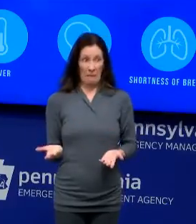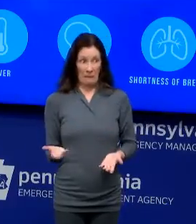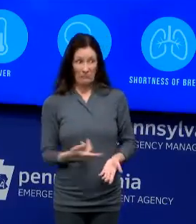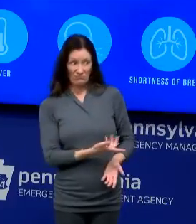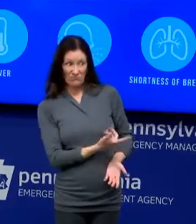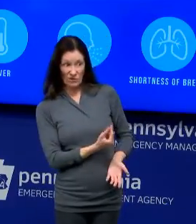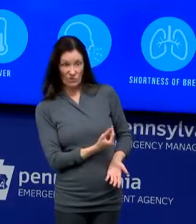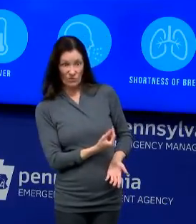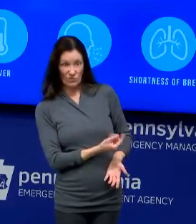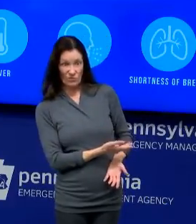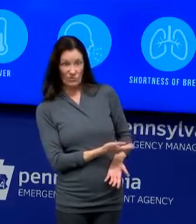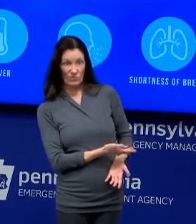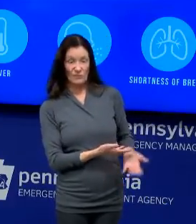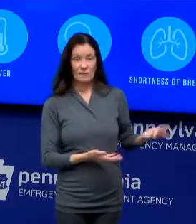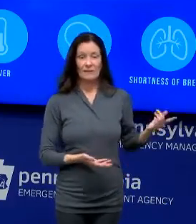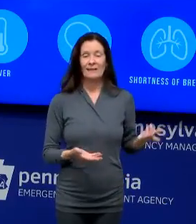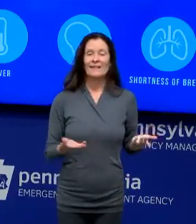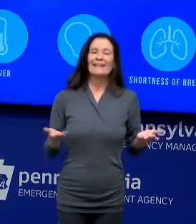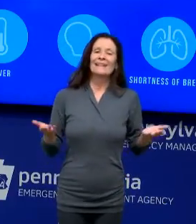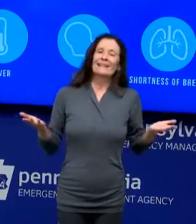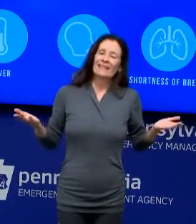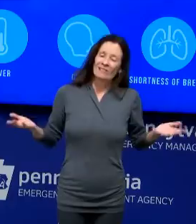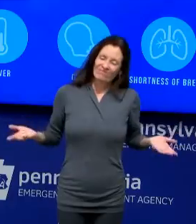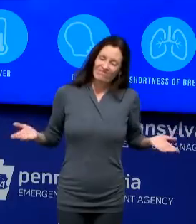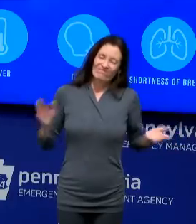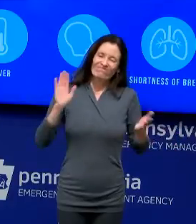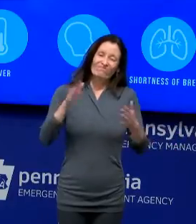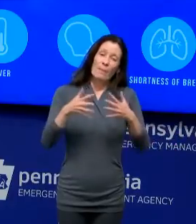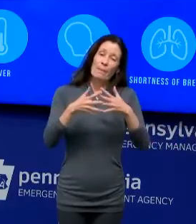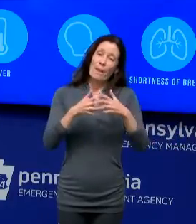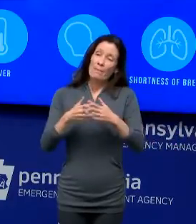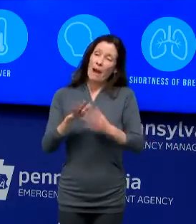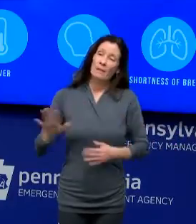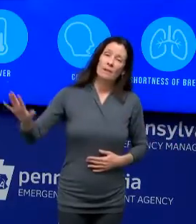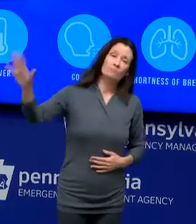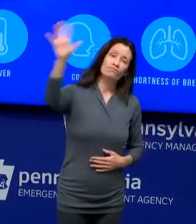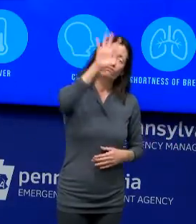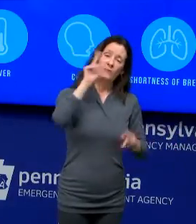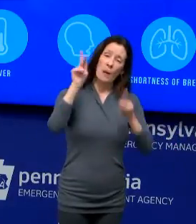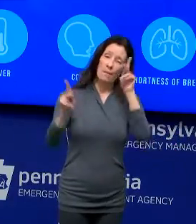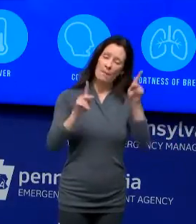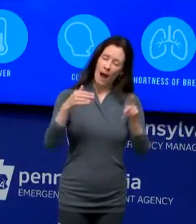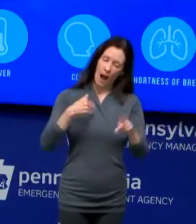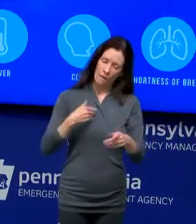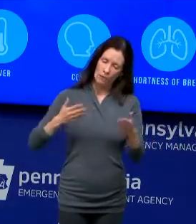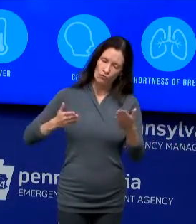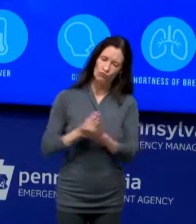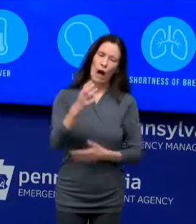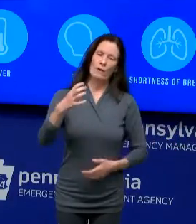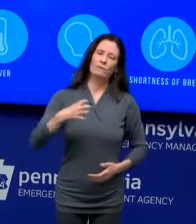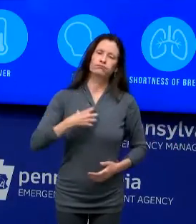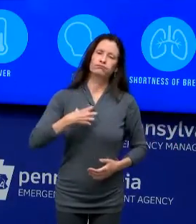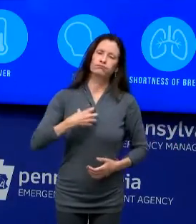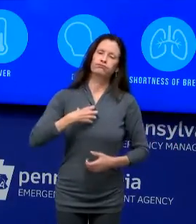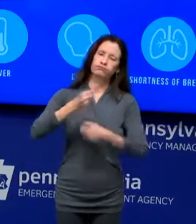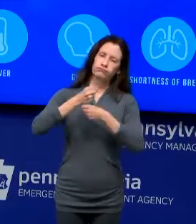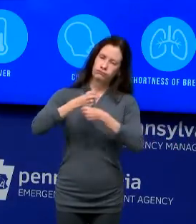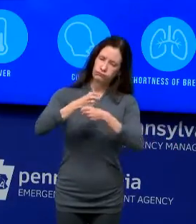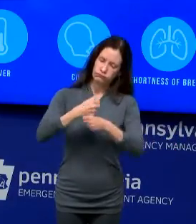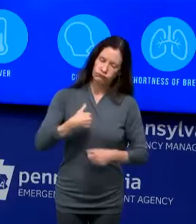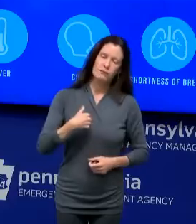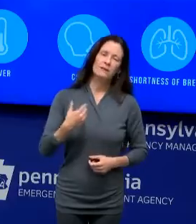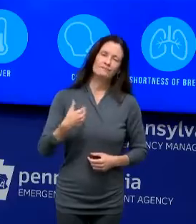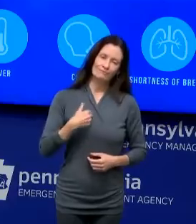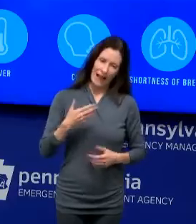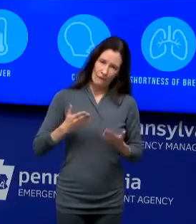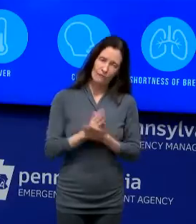concerns depending upon how that happens. If those people do not practice social distancing, if they are not in their cars,